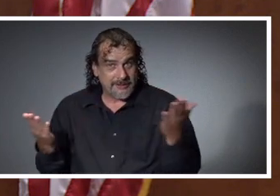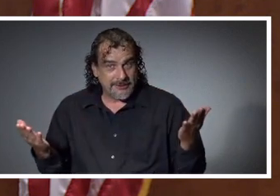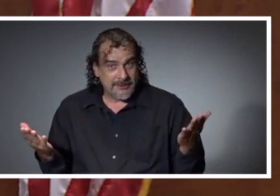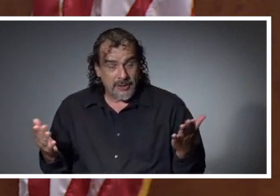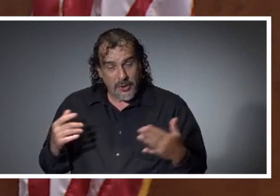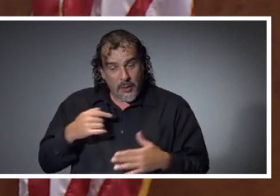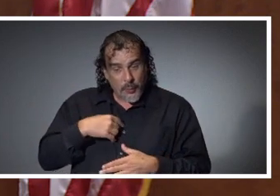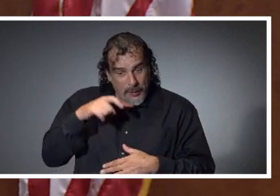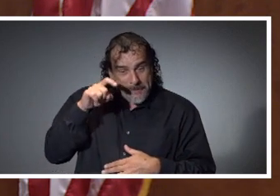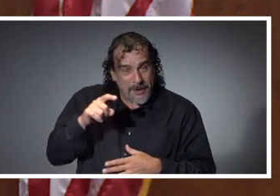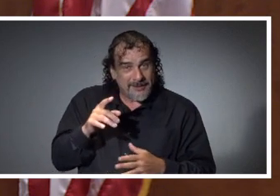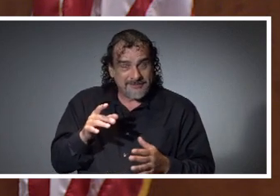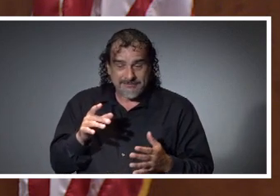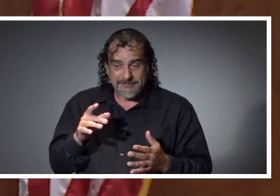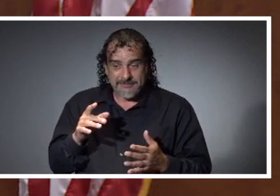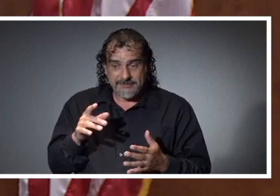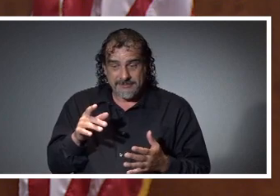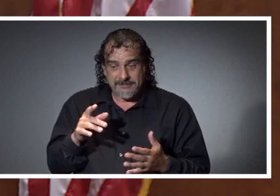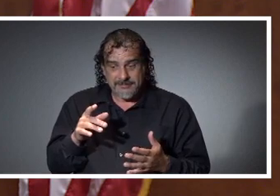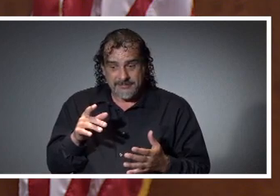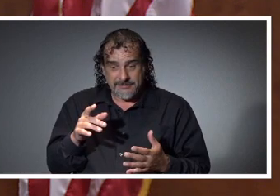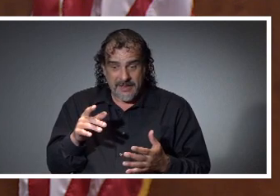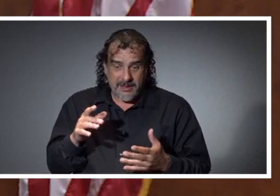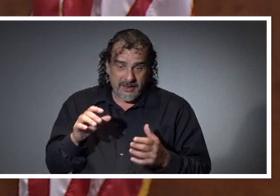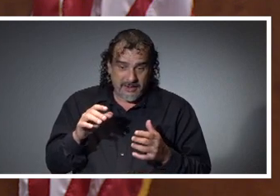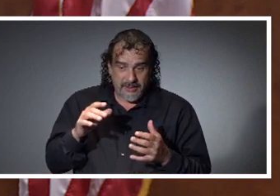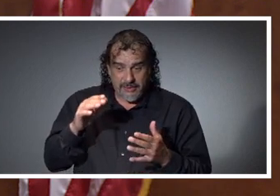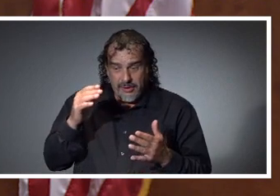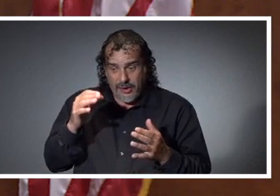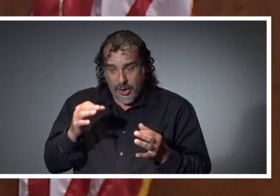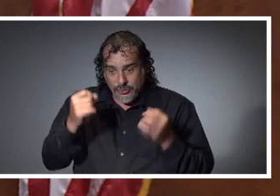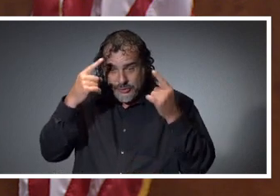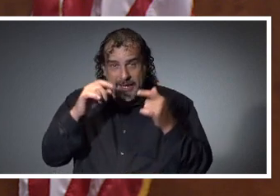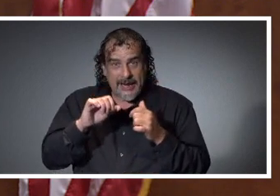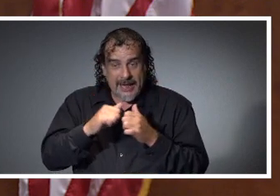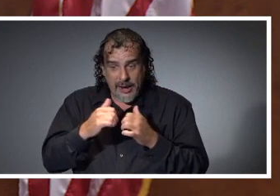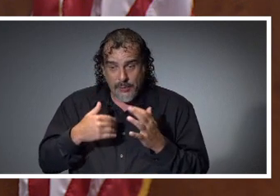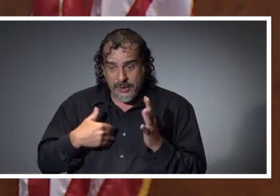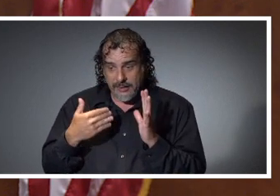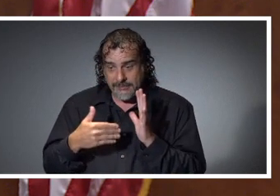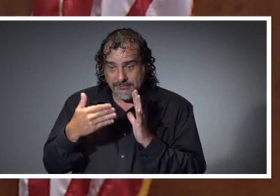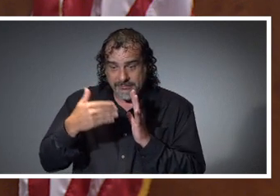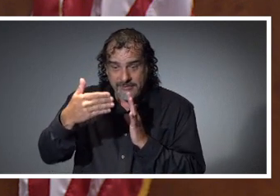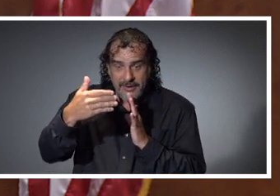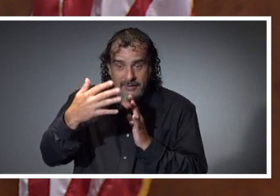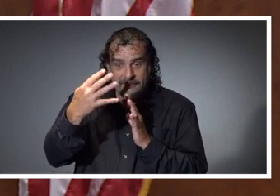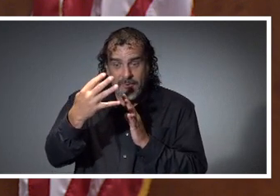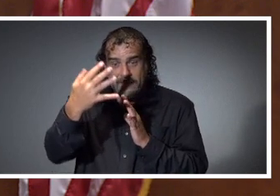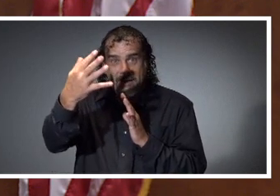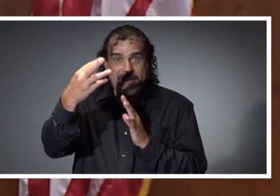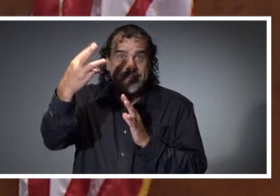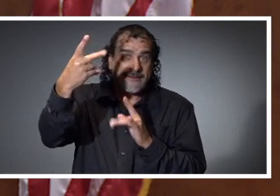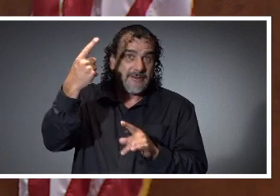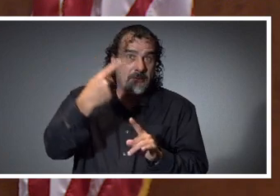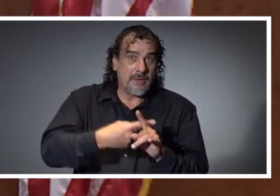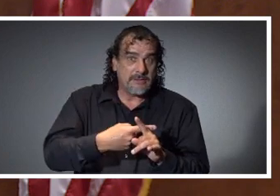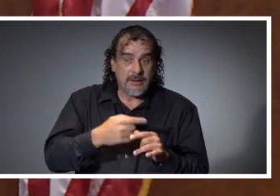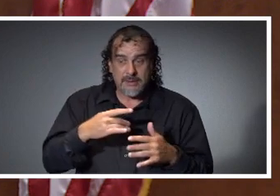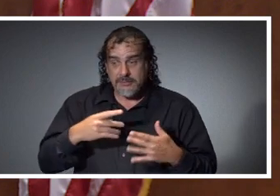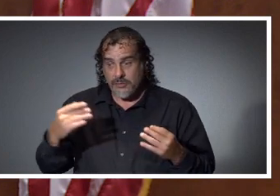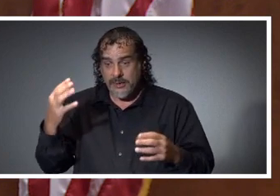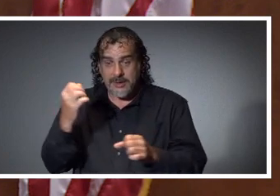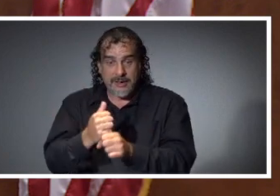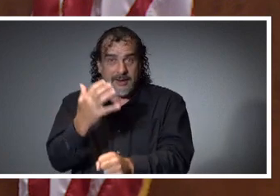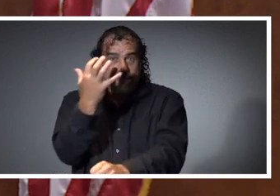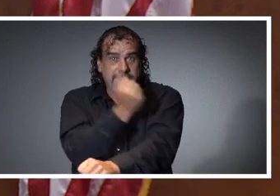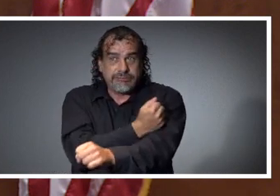way to move through the next 3 or 4 months or 5 months or however long it is until a vaccine is